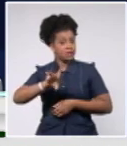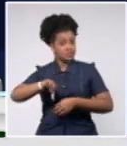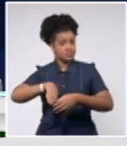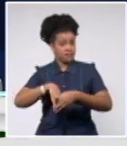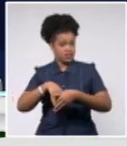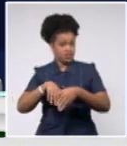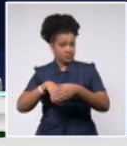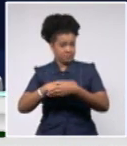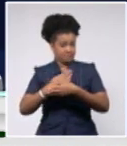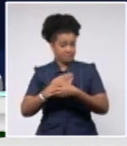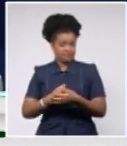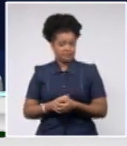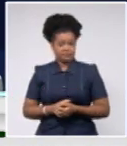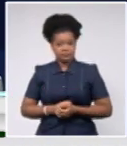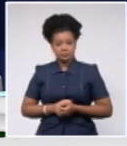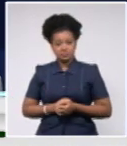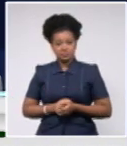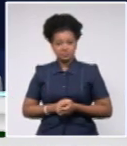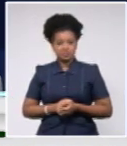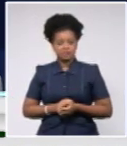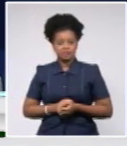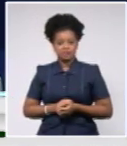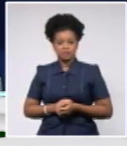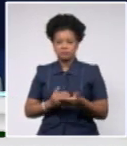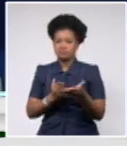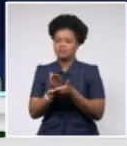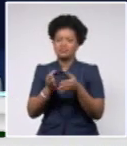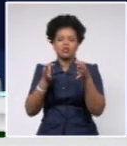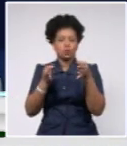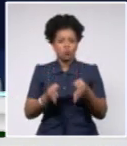testing. Overall, therefore,